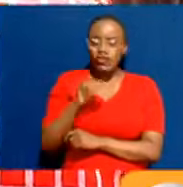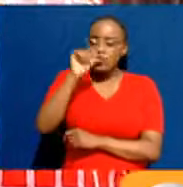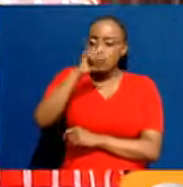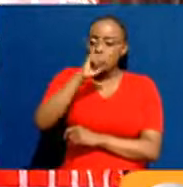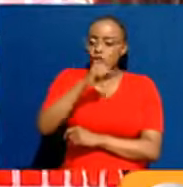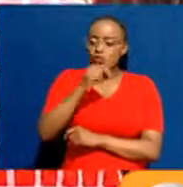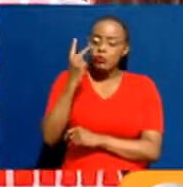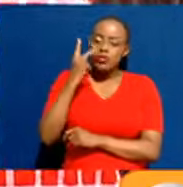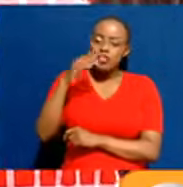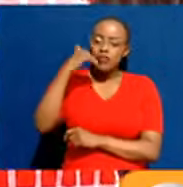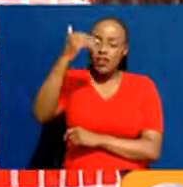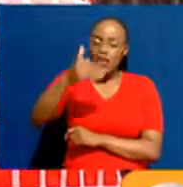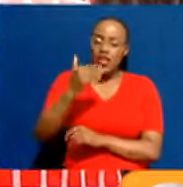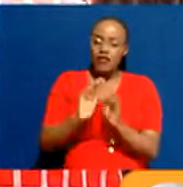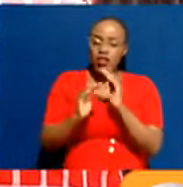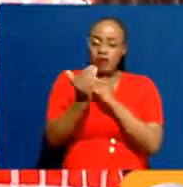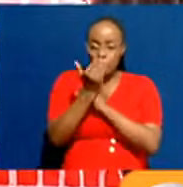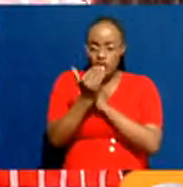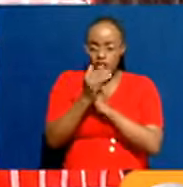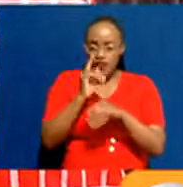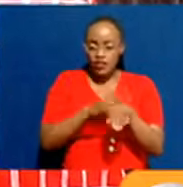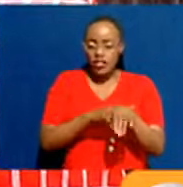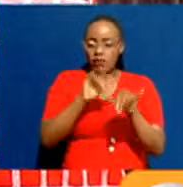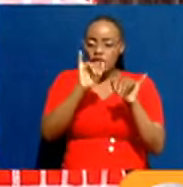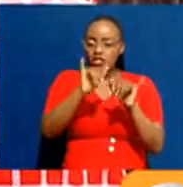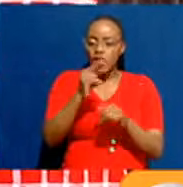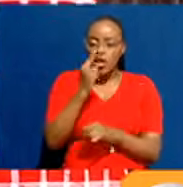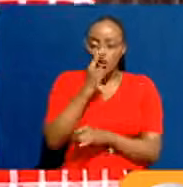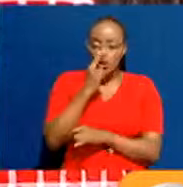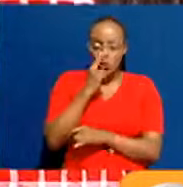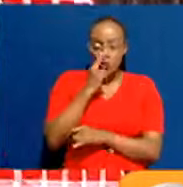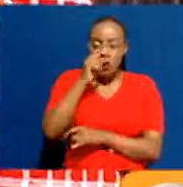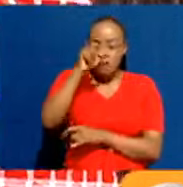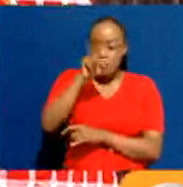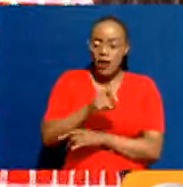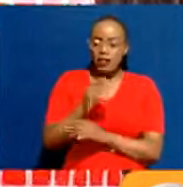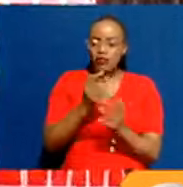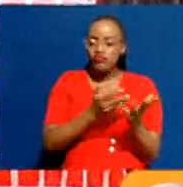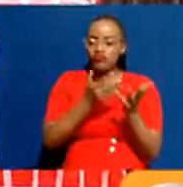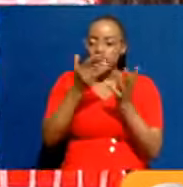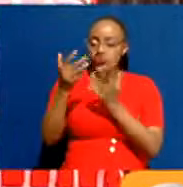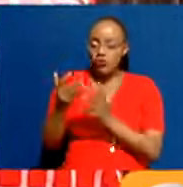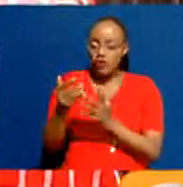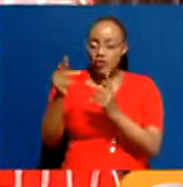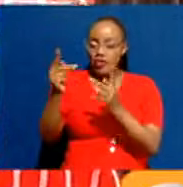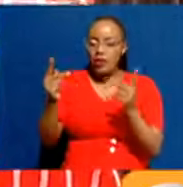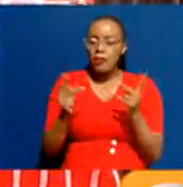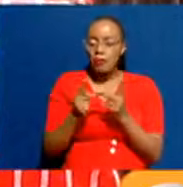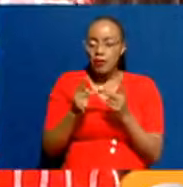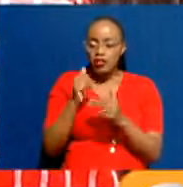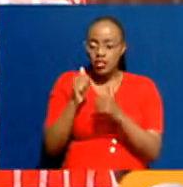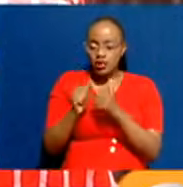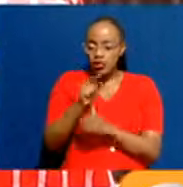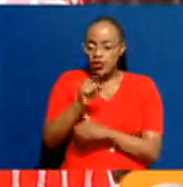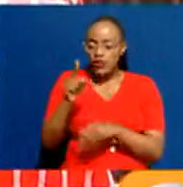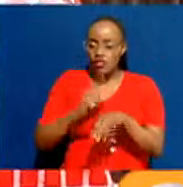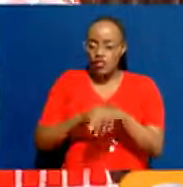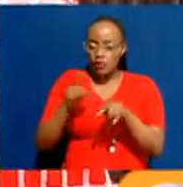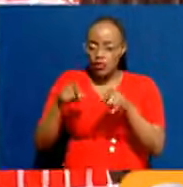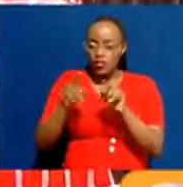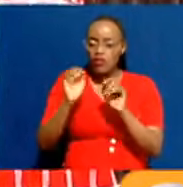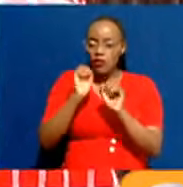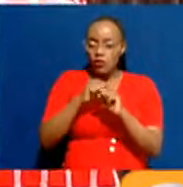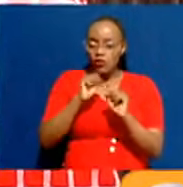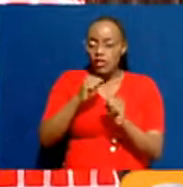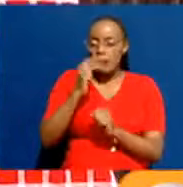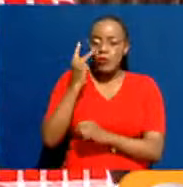utaweza waona kila asubuhi ukiwa nyumbani, sio lazima uwapeleke pale mahali ambayo wewe ukiwa mwenyewe